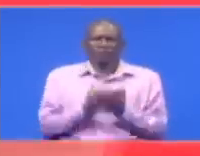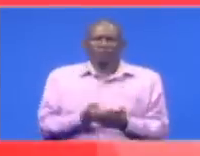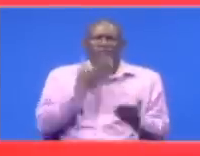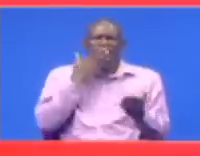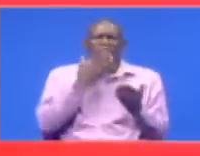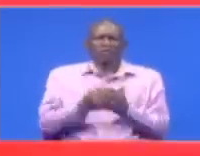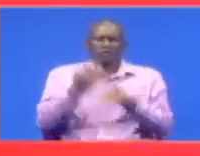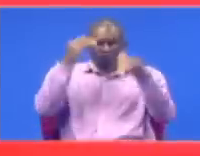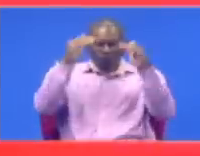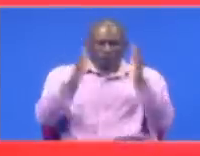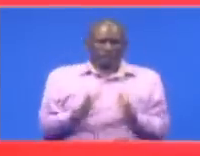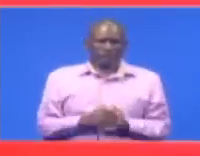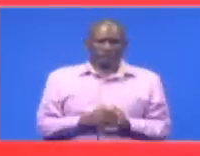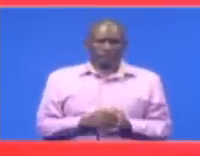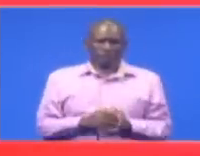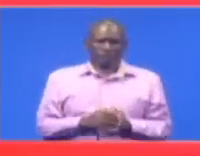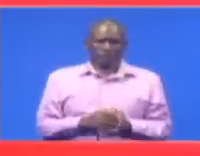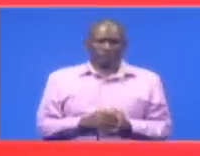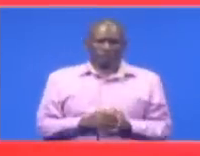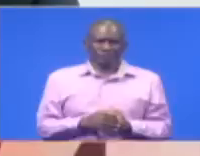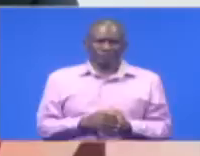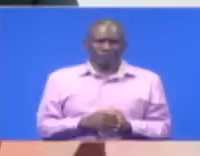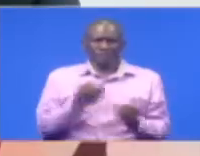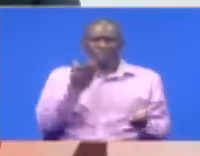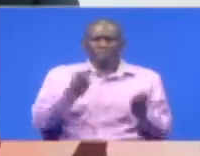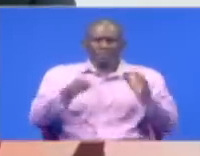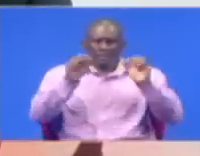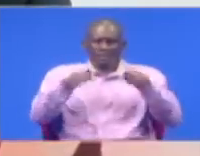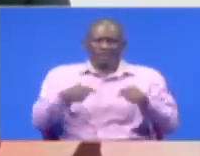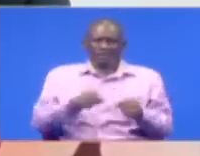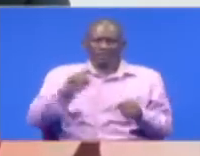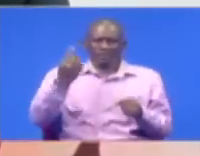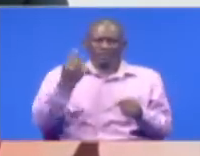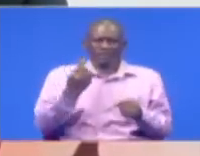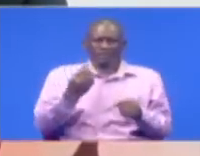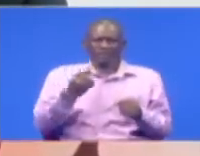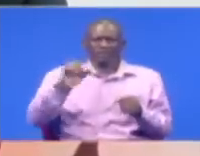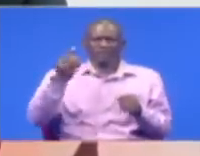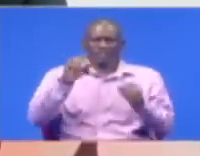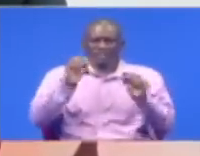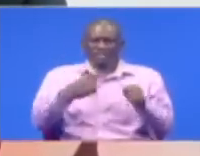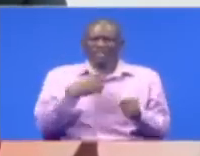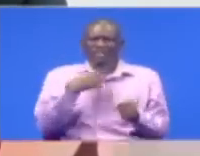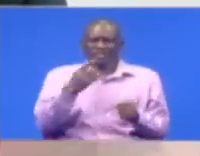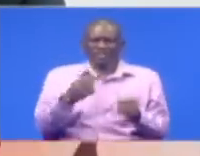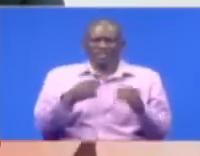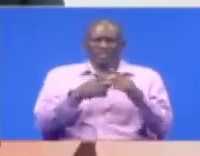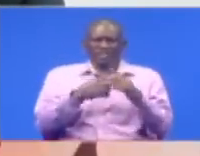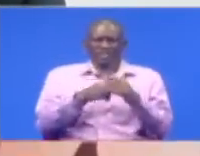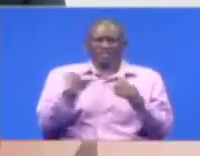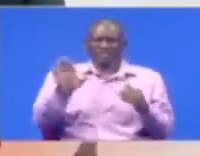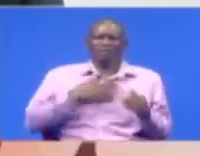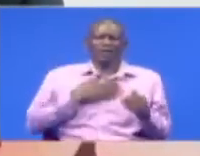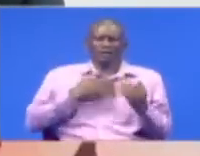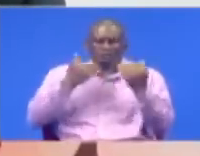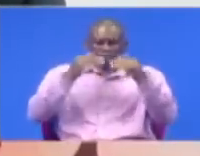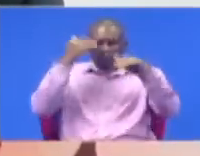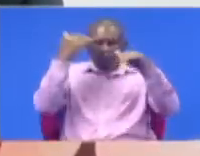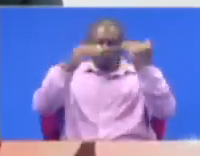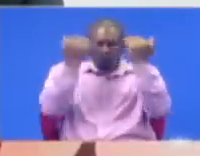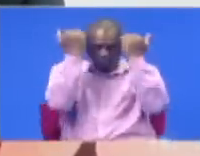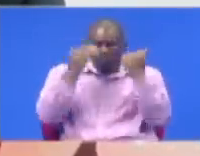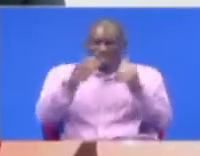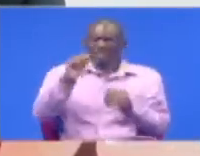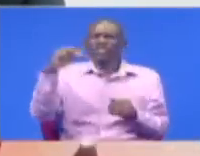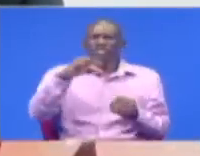Asante, Professor. Perhaps I should first and foremost say I started my legal career at Attorney